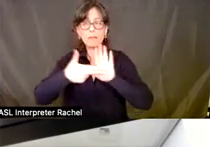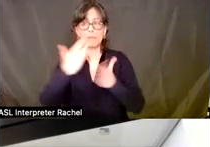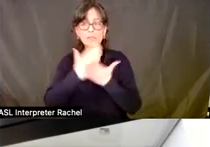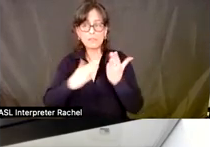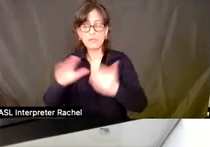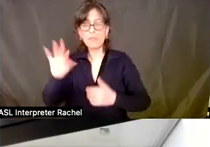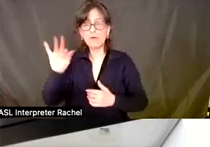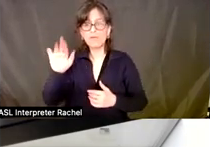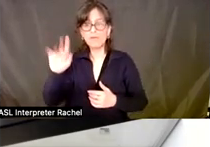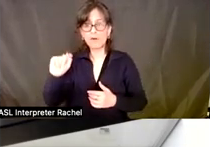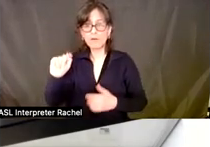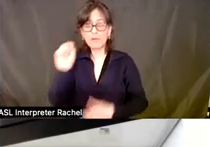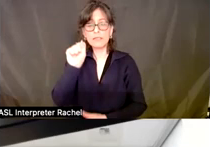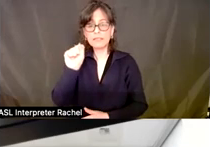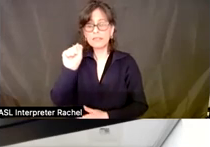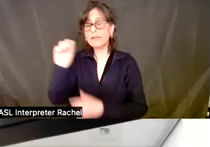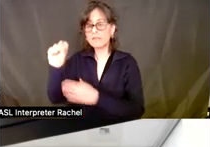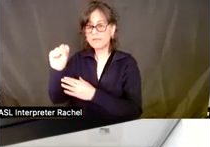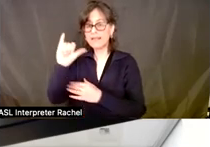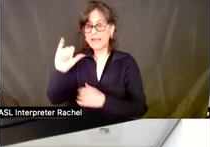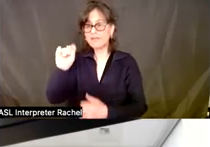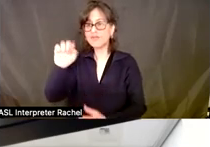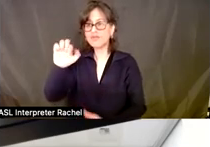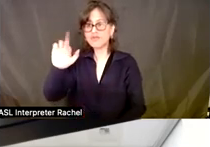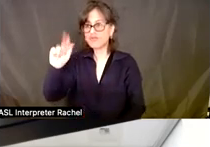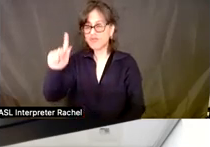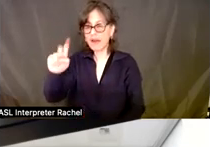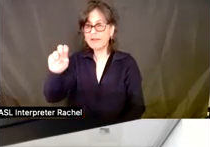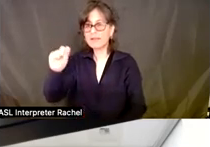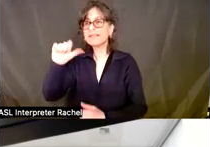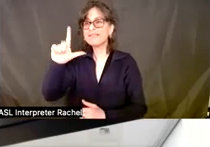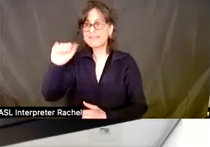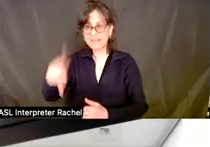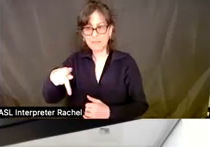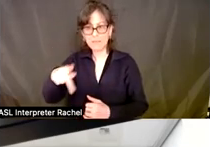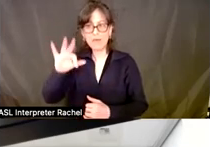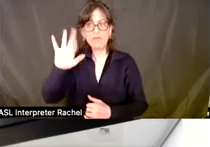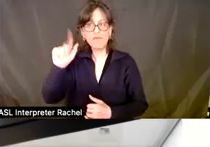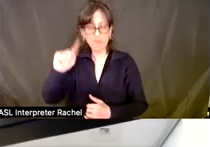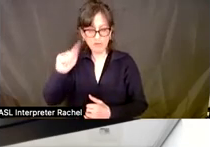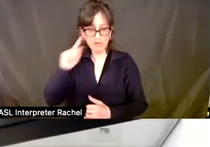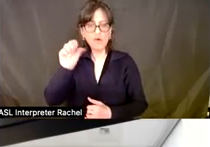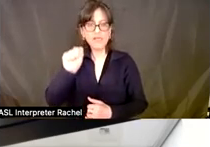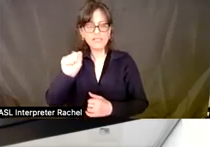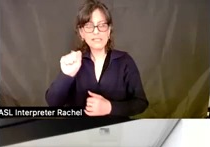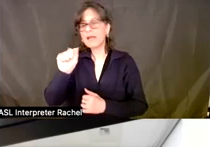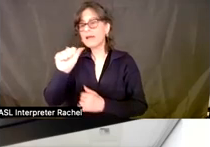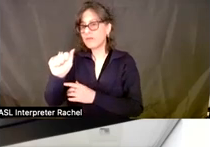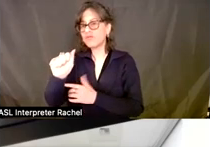San Simeon fault is a strike slip fault, part of the San Andreas system, one of our major